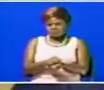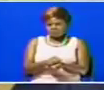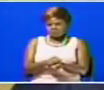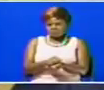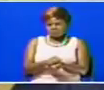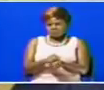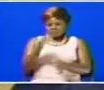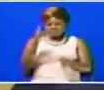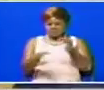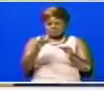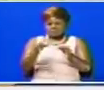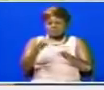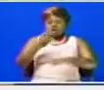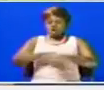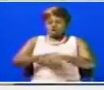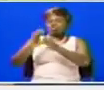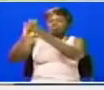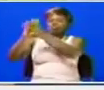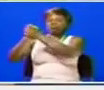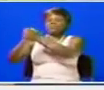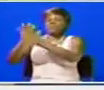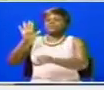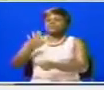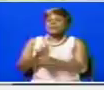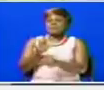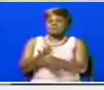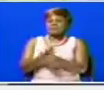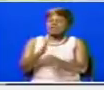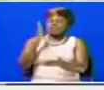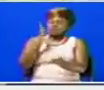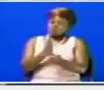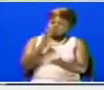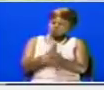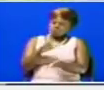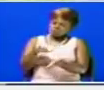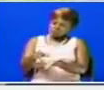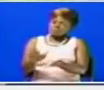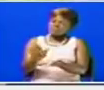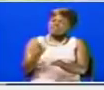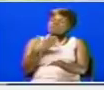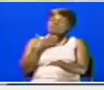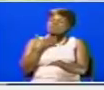lot on Jubilee. If they are ready for